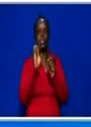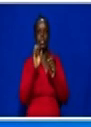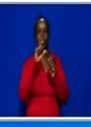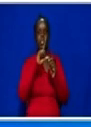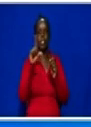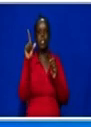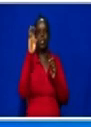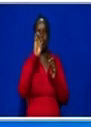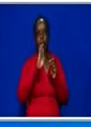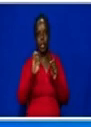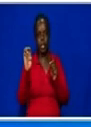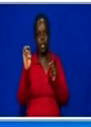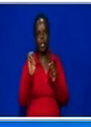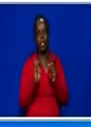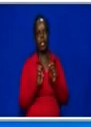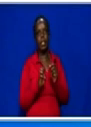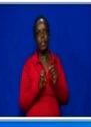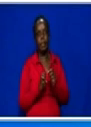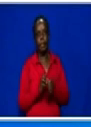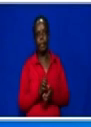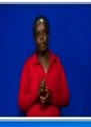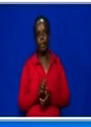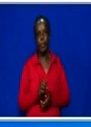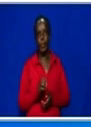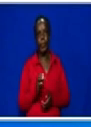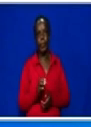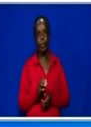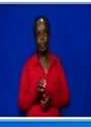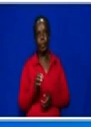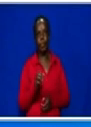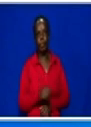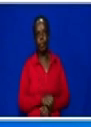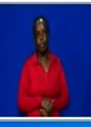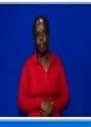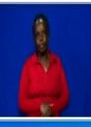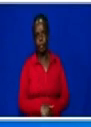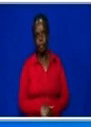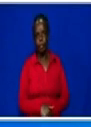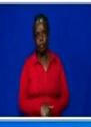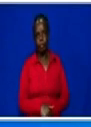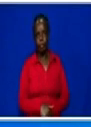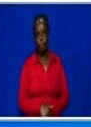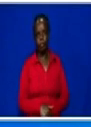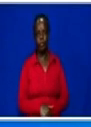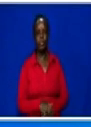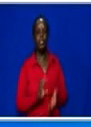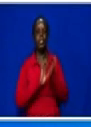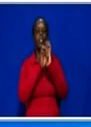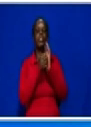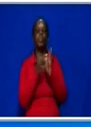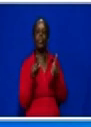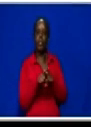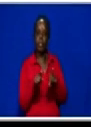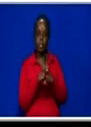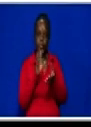The dominant allele masks the expression of a recessive allele. An example of such